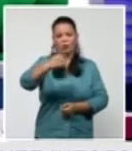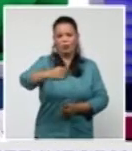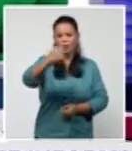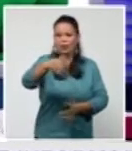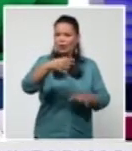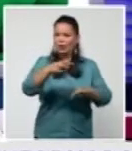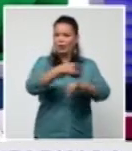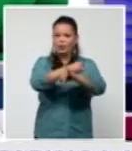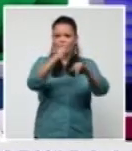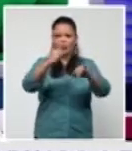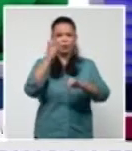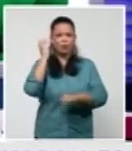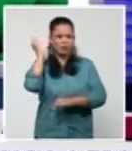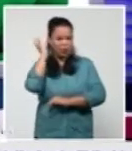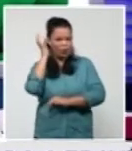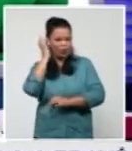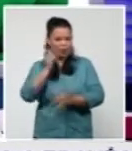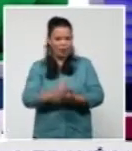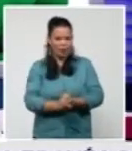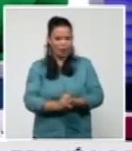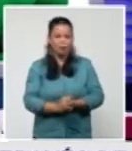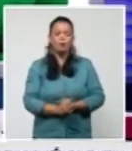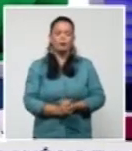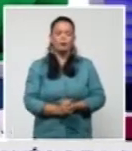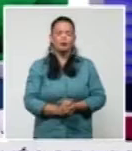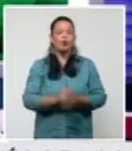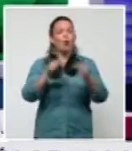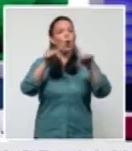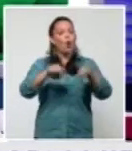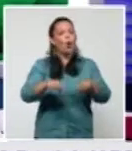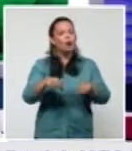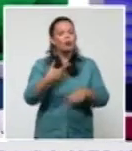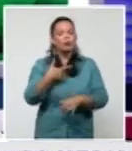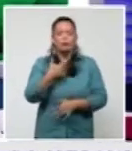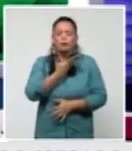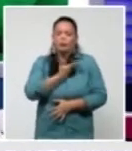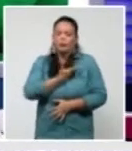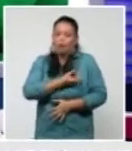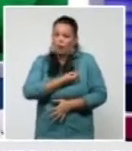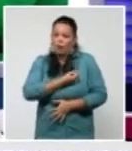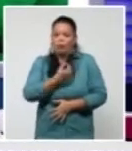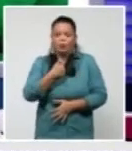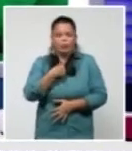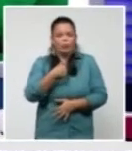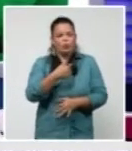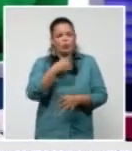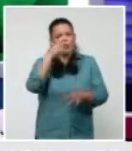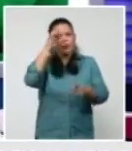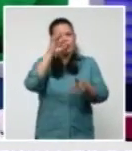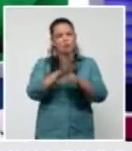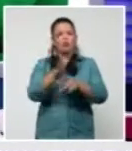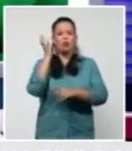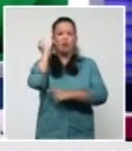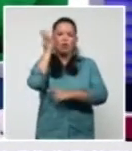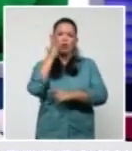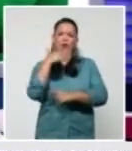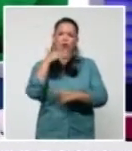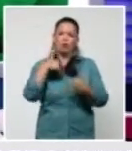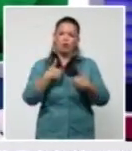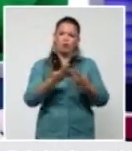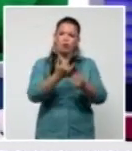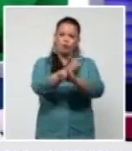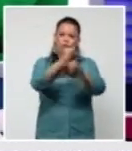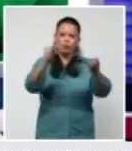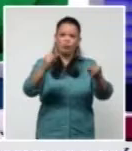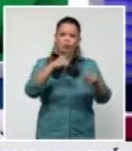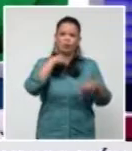to everyone tuned in to this briefing. Today we begin this press conference with the unfortunate news of the death